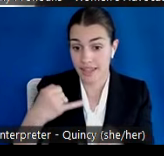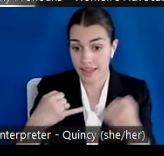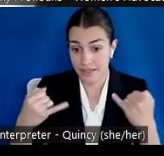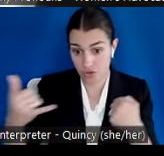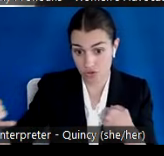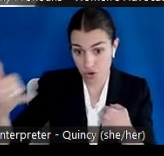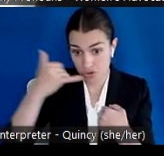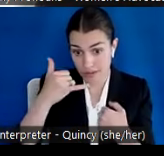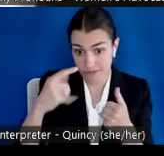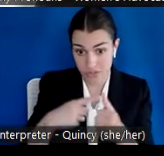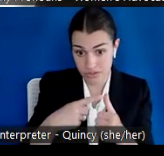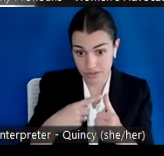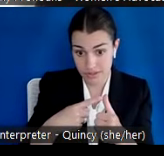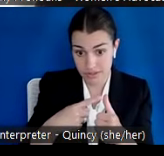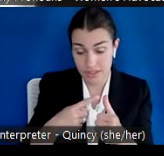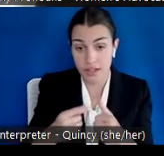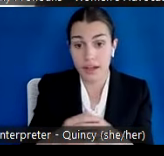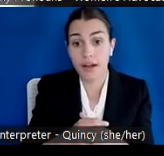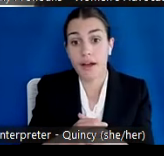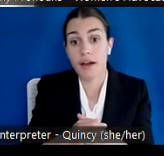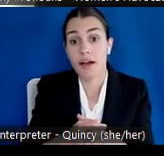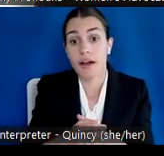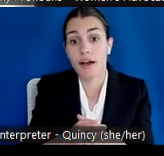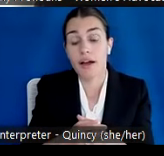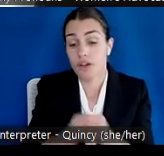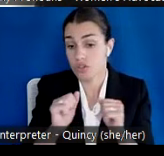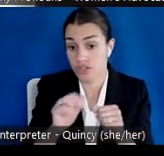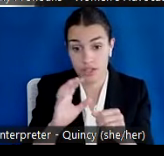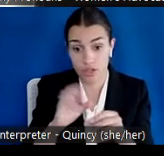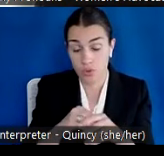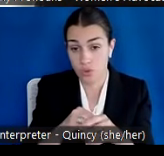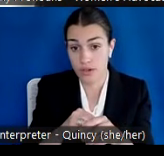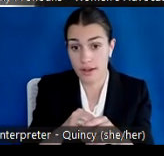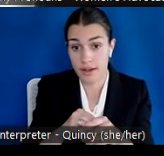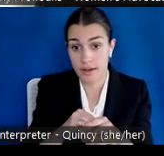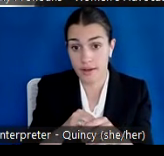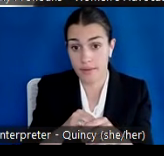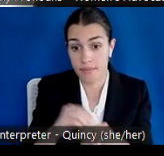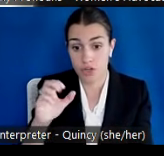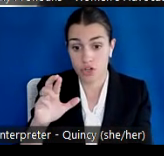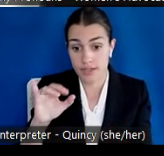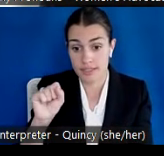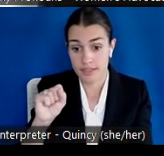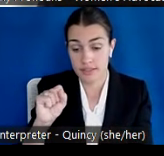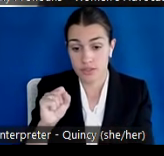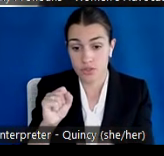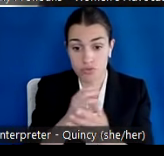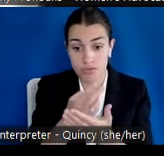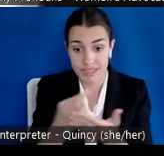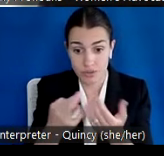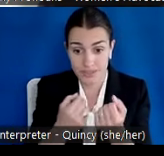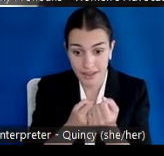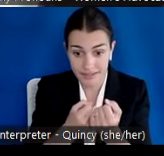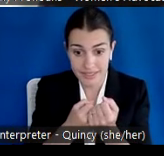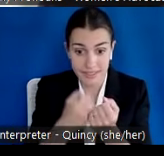with us for the first time. And so that can even include, you know, crisis resource advocates answering the phone, letting them know